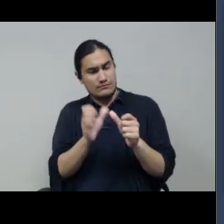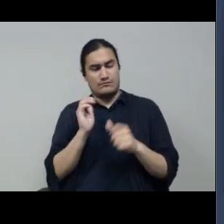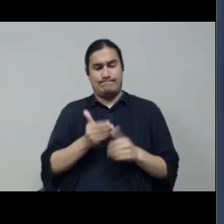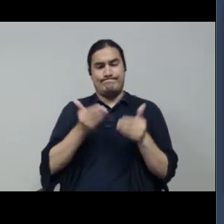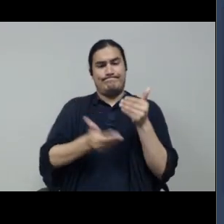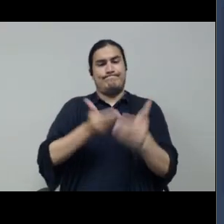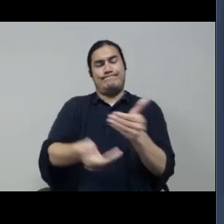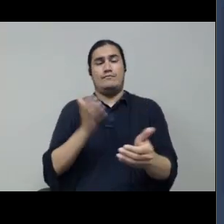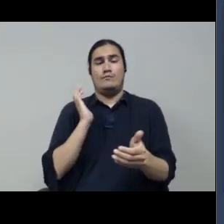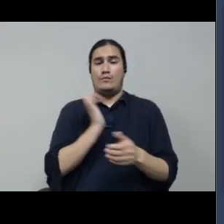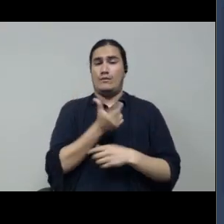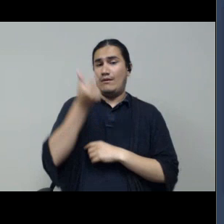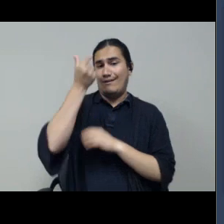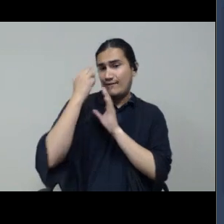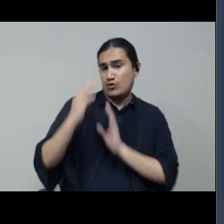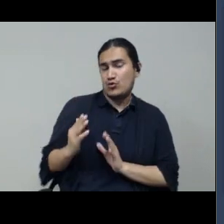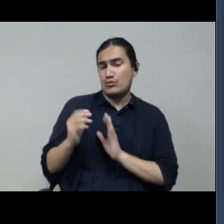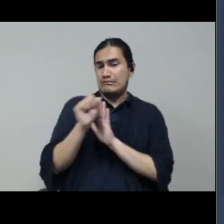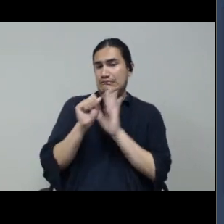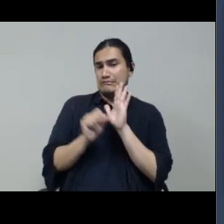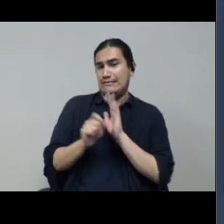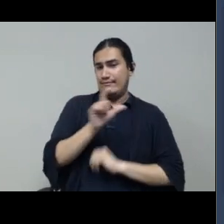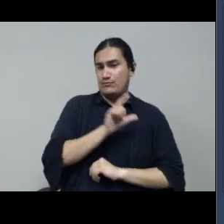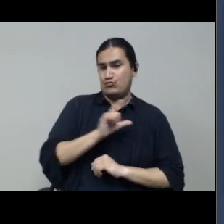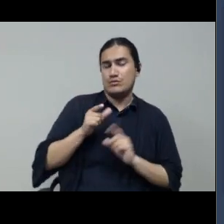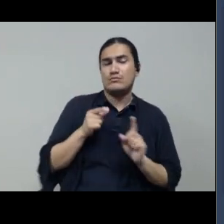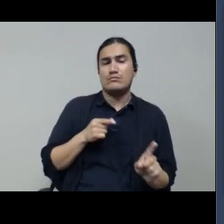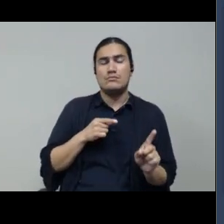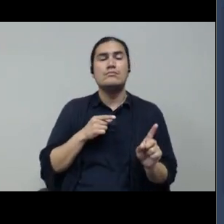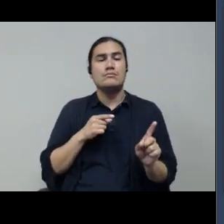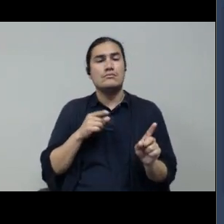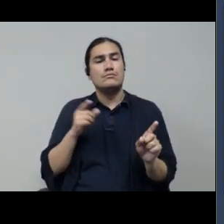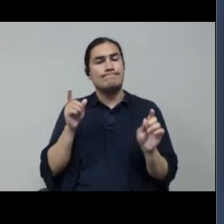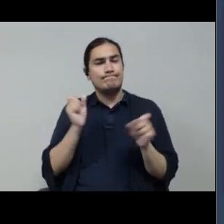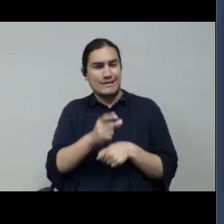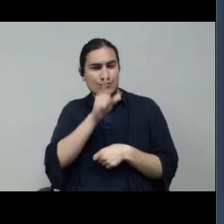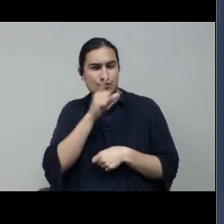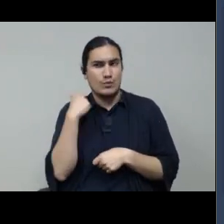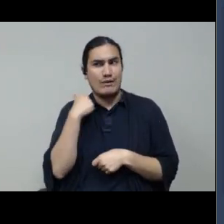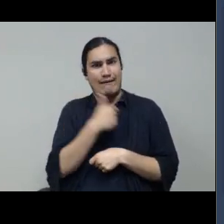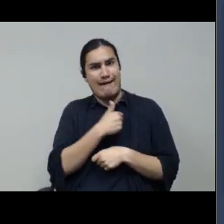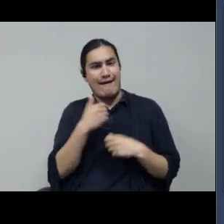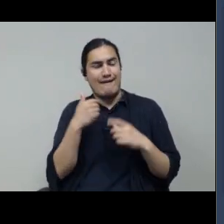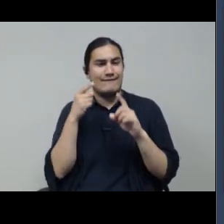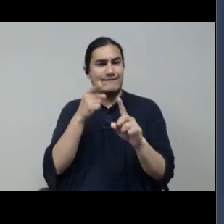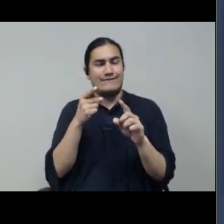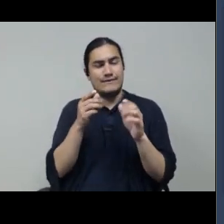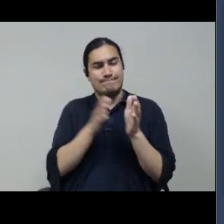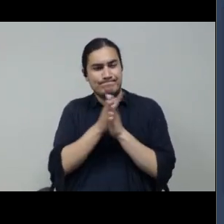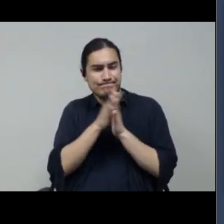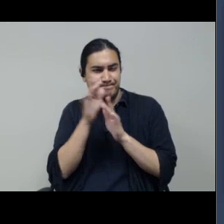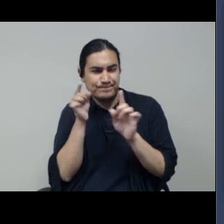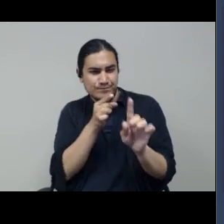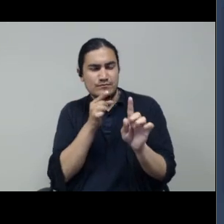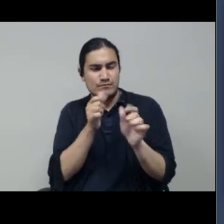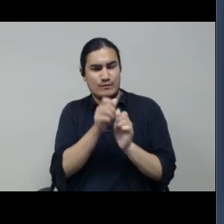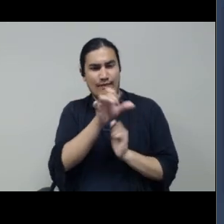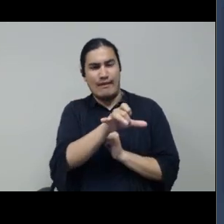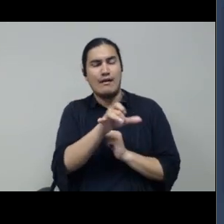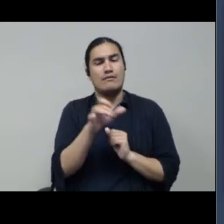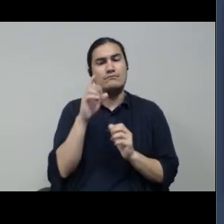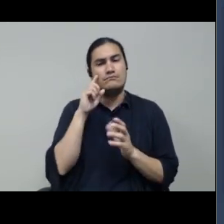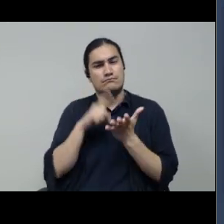state legislature is moving towards ensuring that we have ambitious goals with CalSTA, that as we look at our food